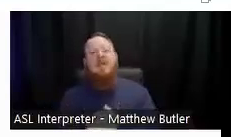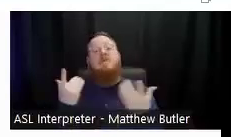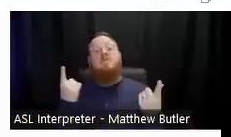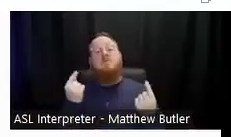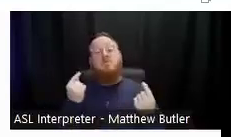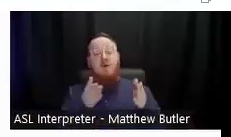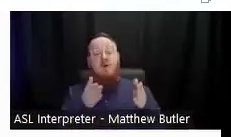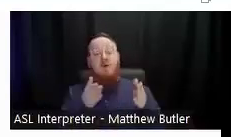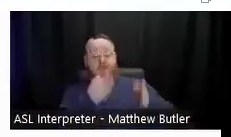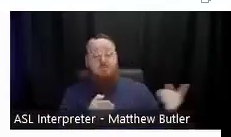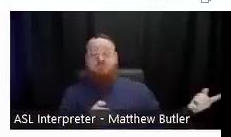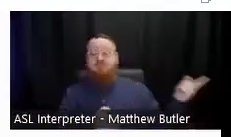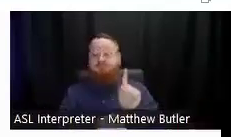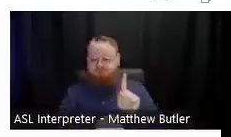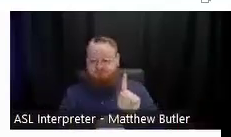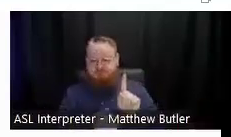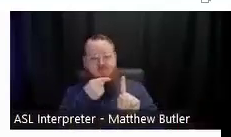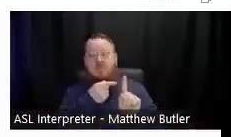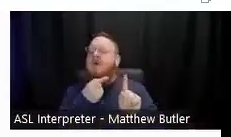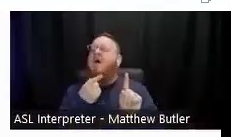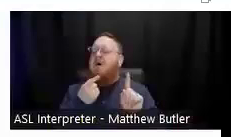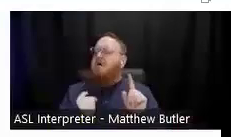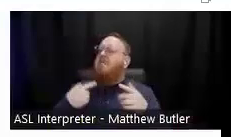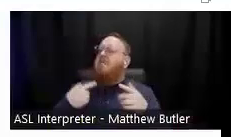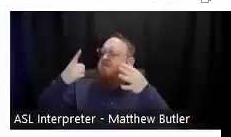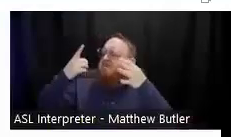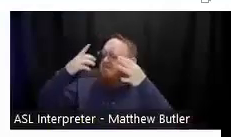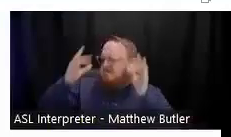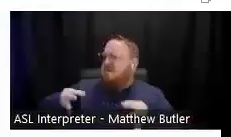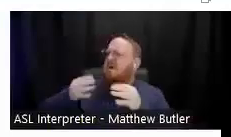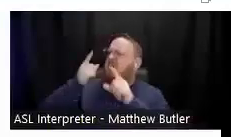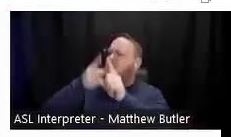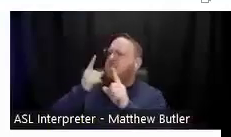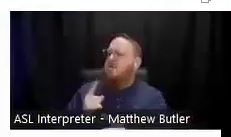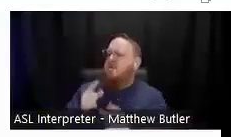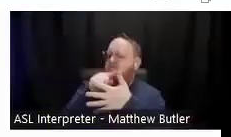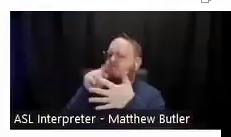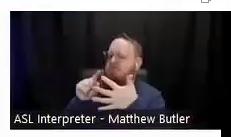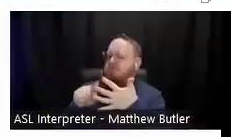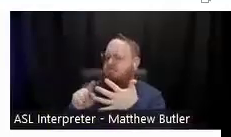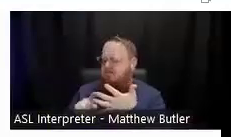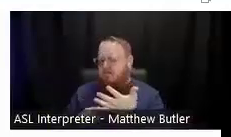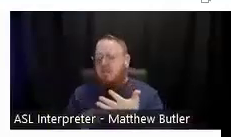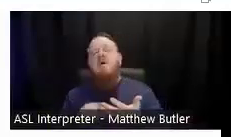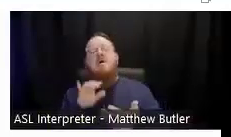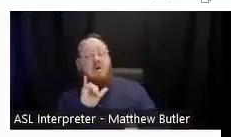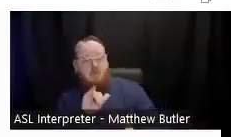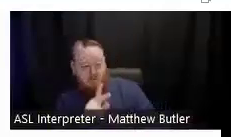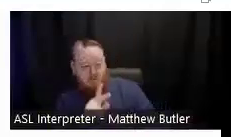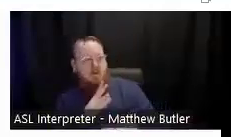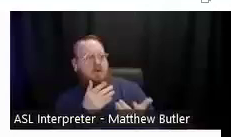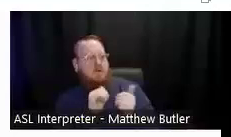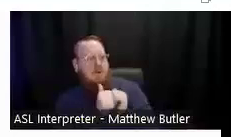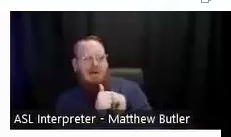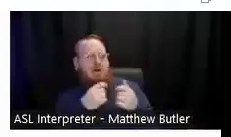goal. They identify then what they need to accomplish in order to meet that goal or